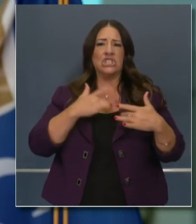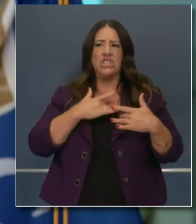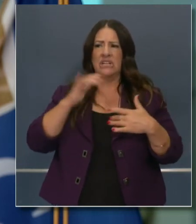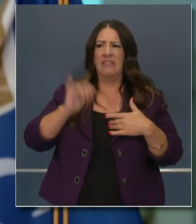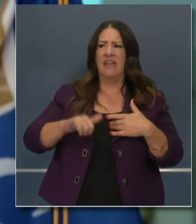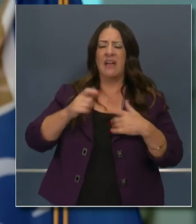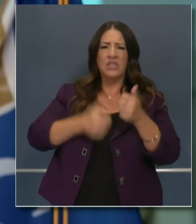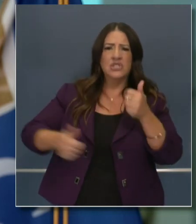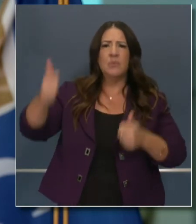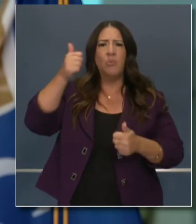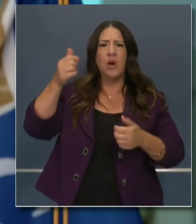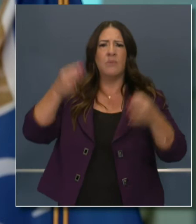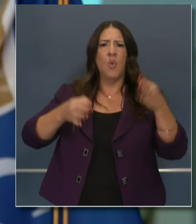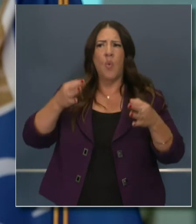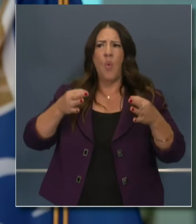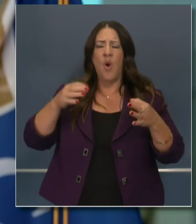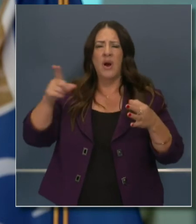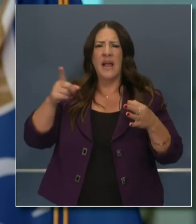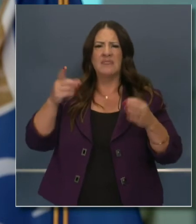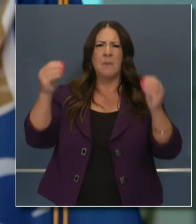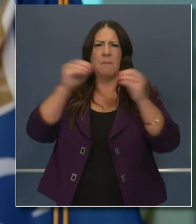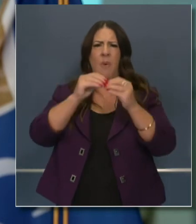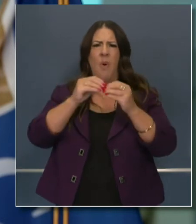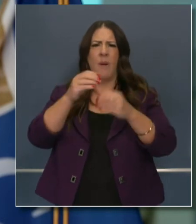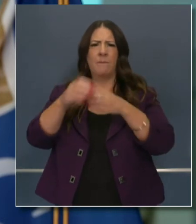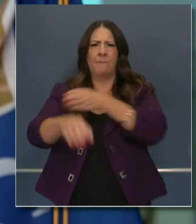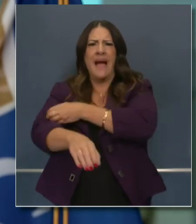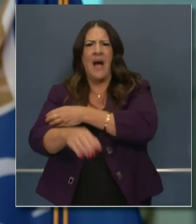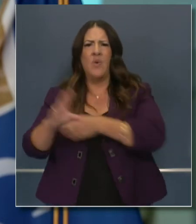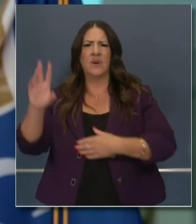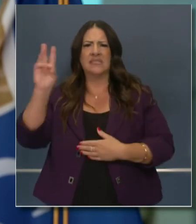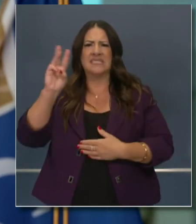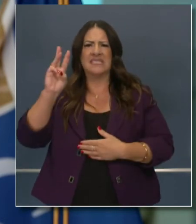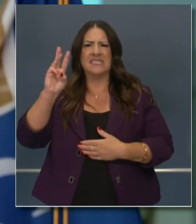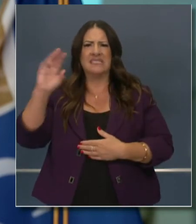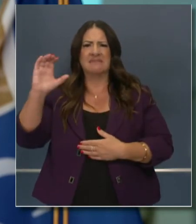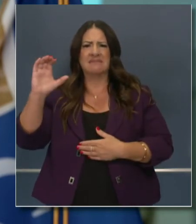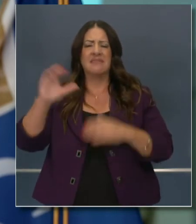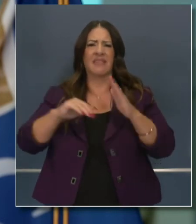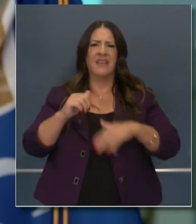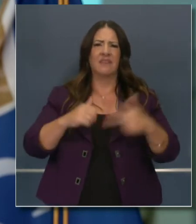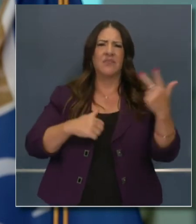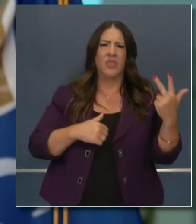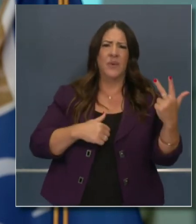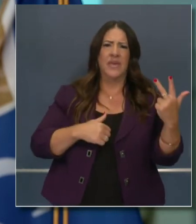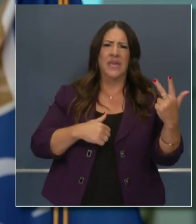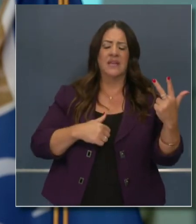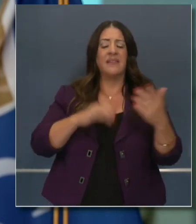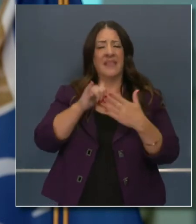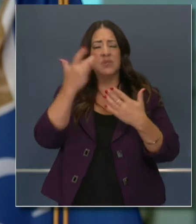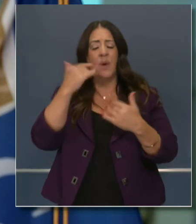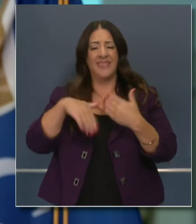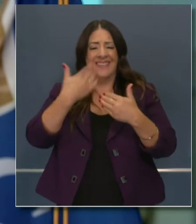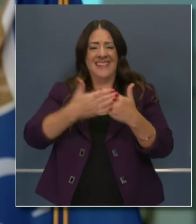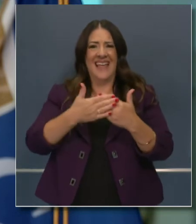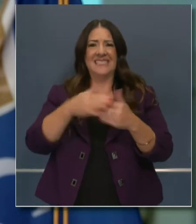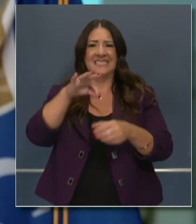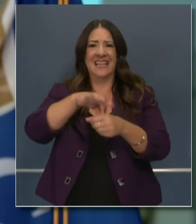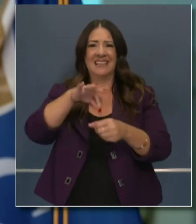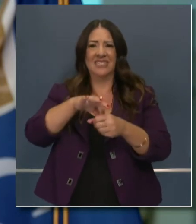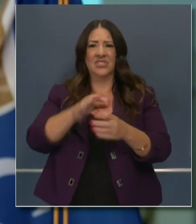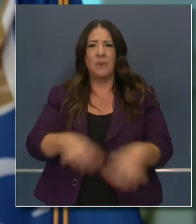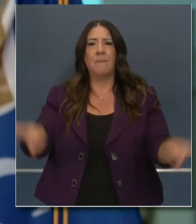the court from an ideological bent, and obviously makes this election even more essential and more